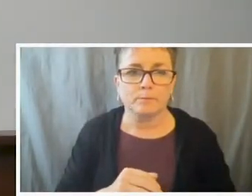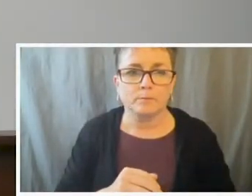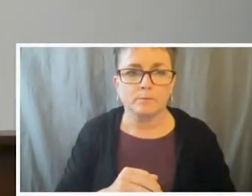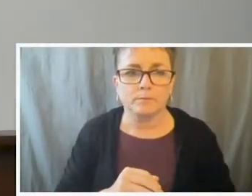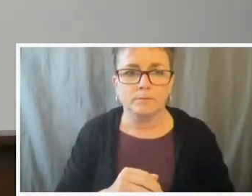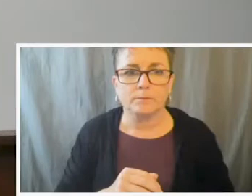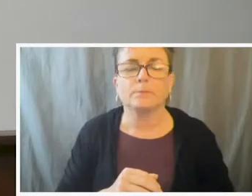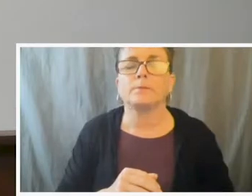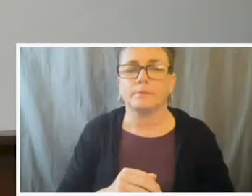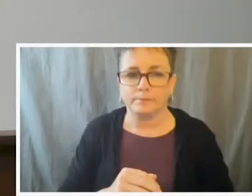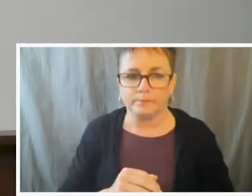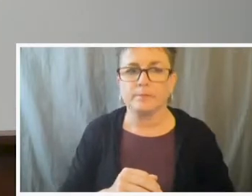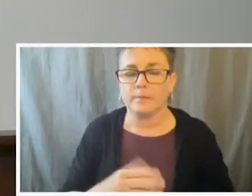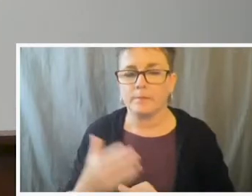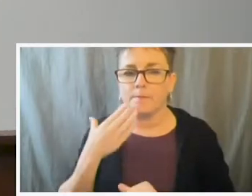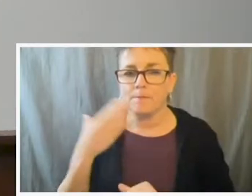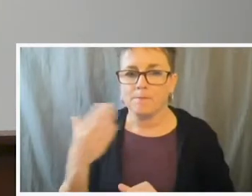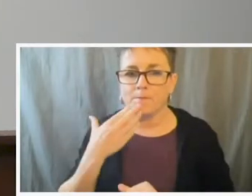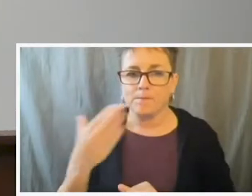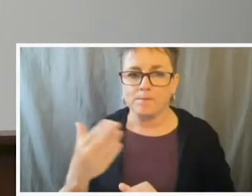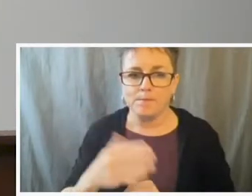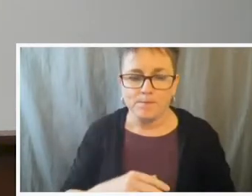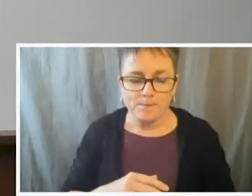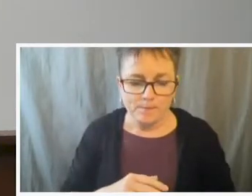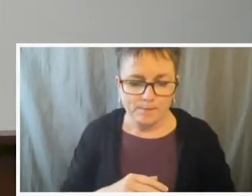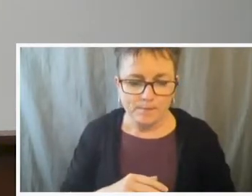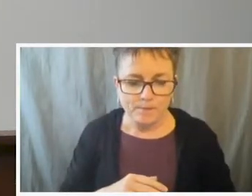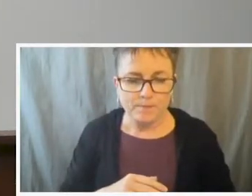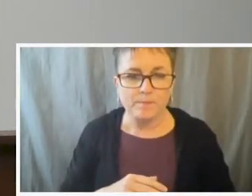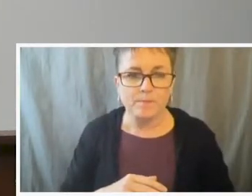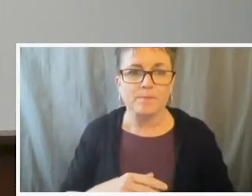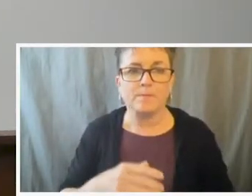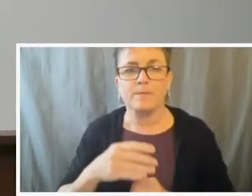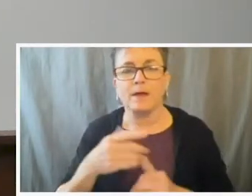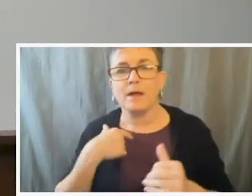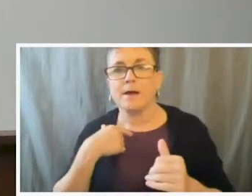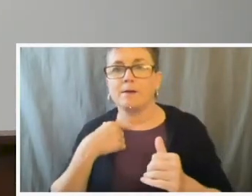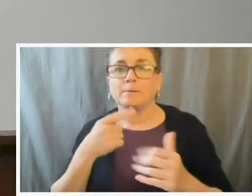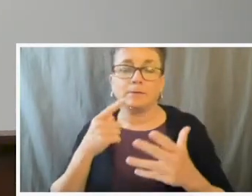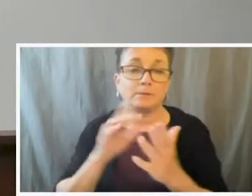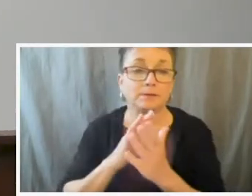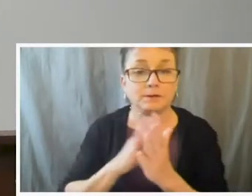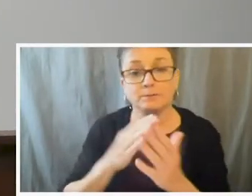Kevin. Great. Thank you, Leo. Passionate, maybe a little crazy, too, sometimes.